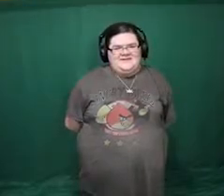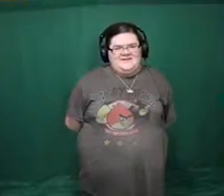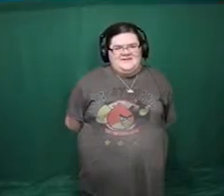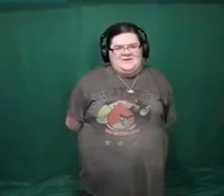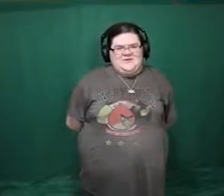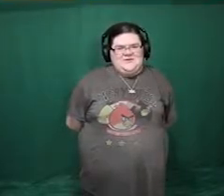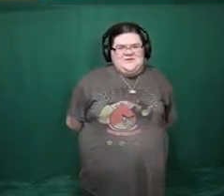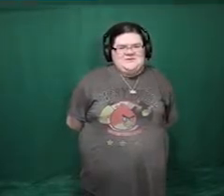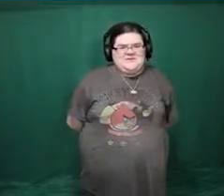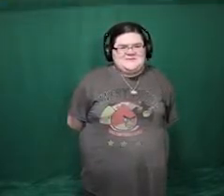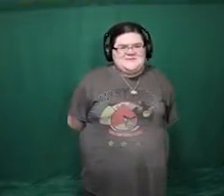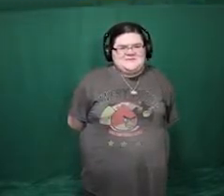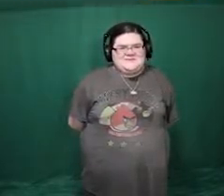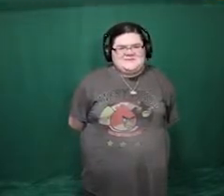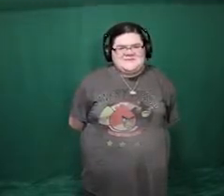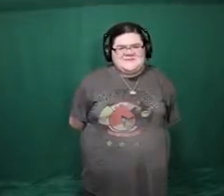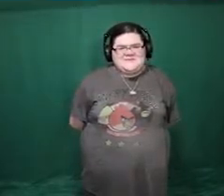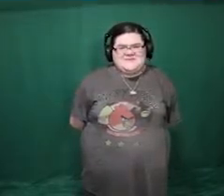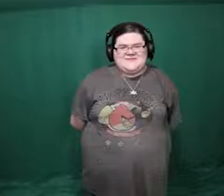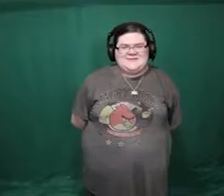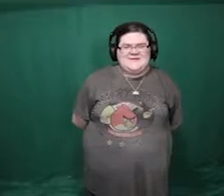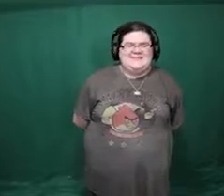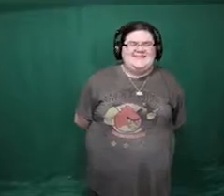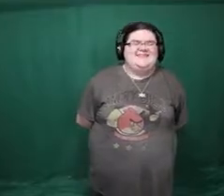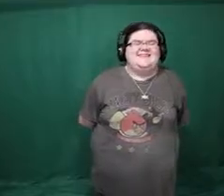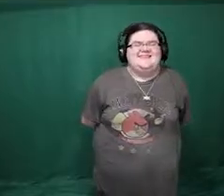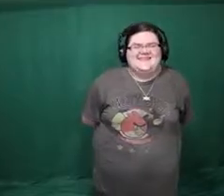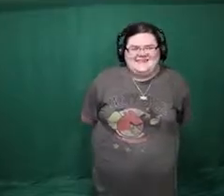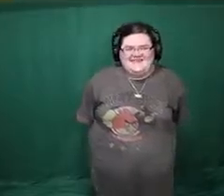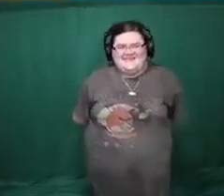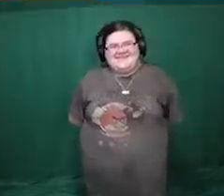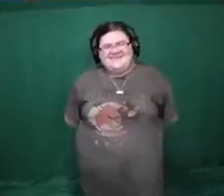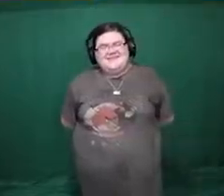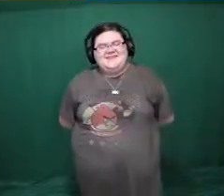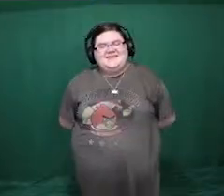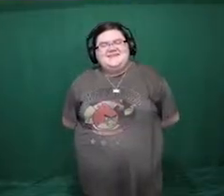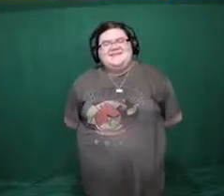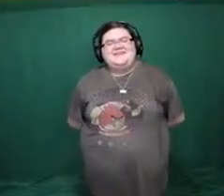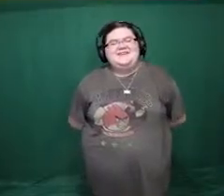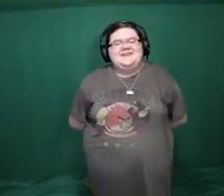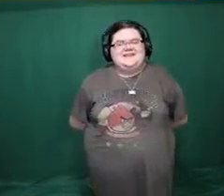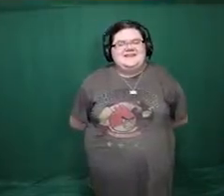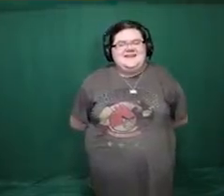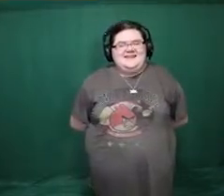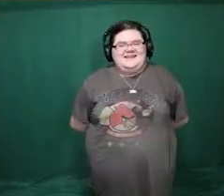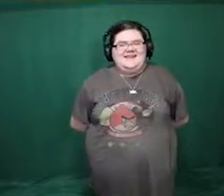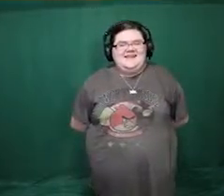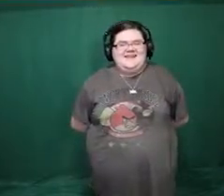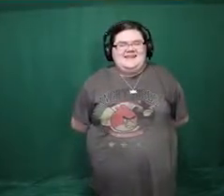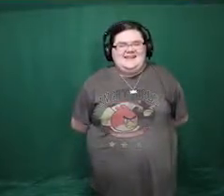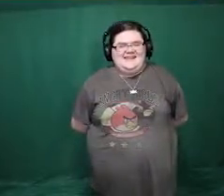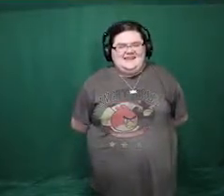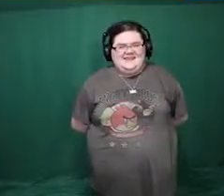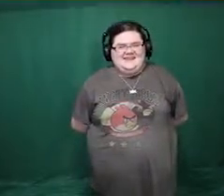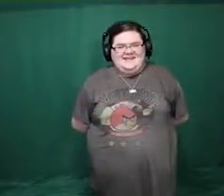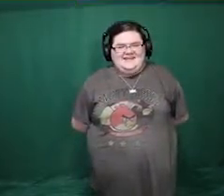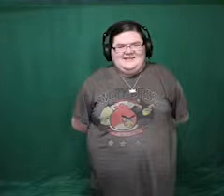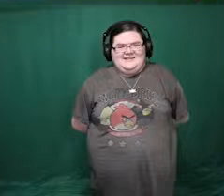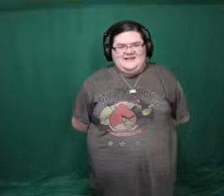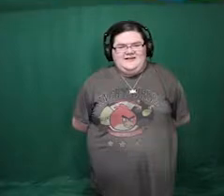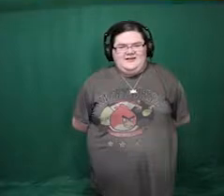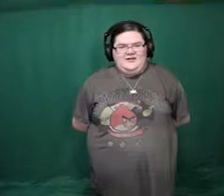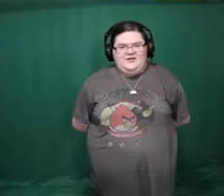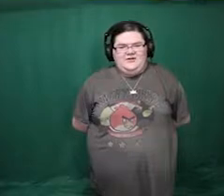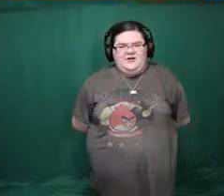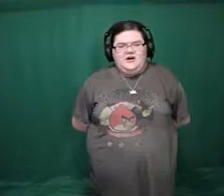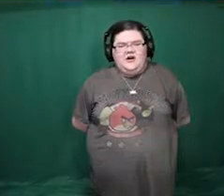me. Oh, boy. It's never over. No. JJ, it's not. It's over. The crowd's it's not, man. The